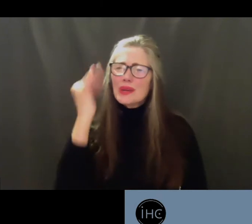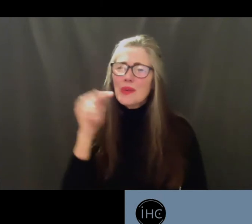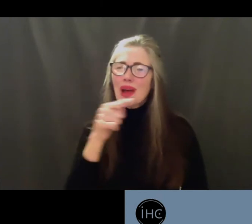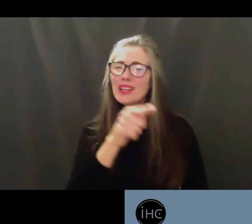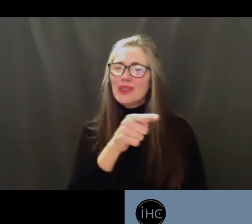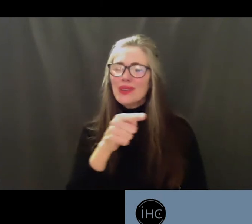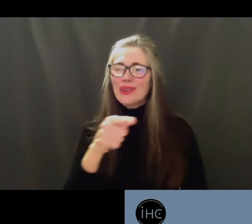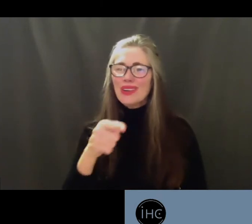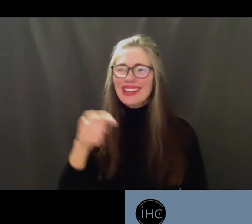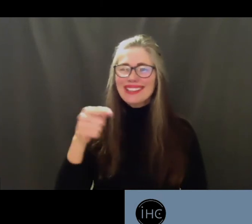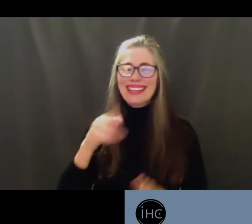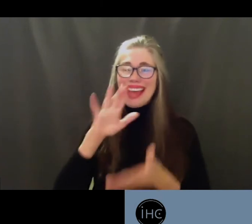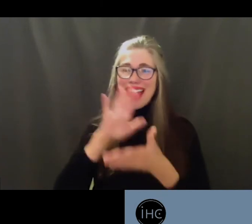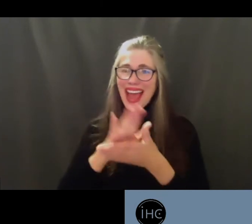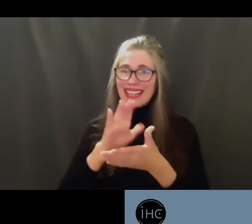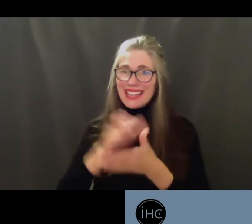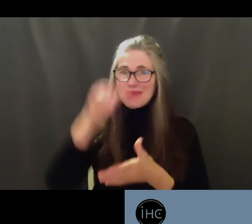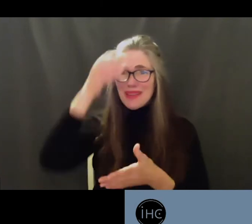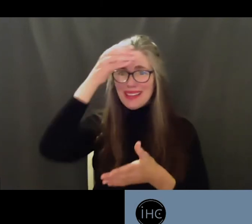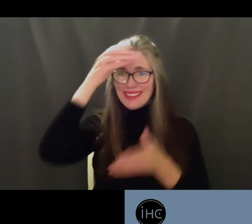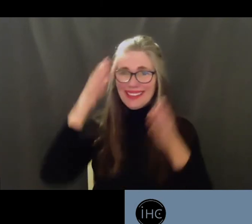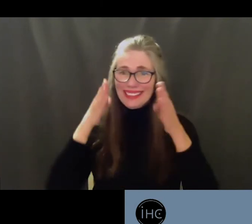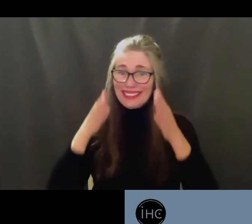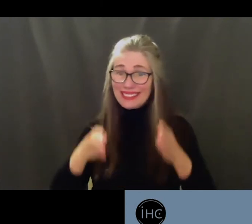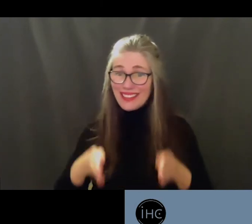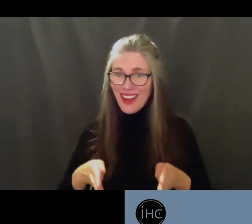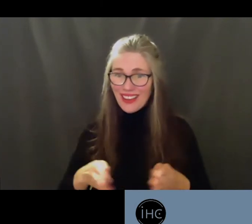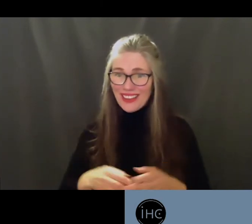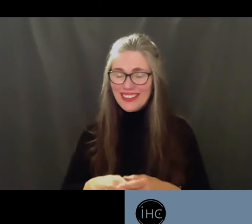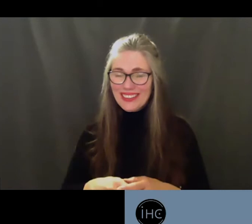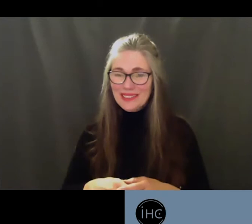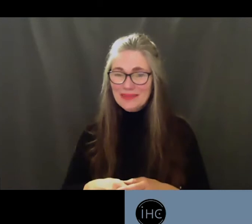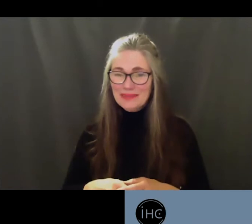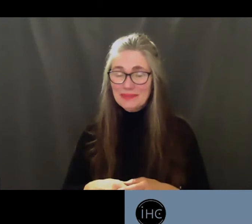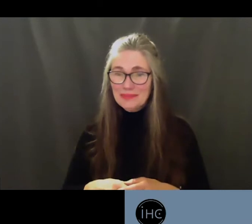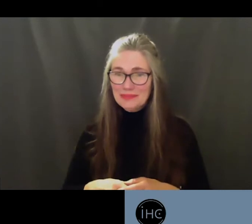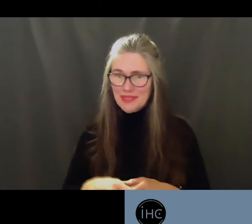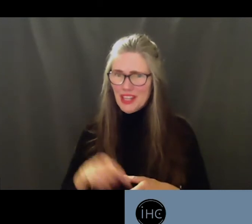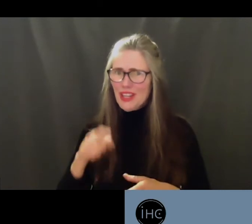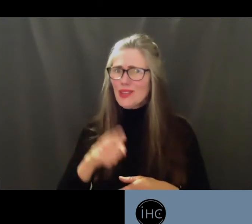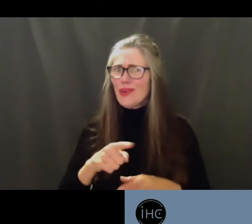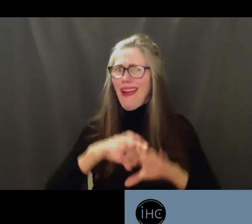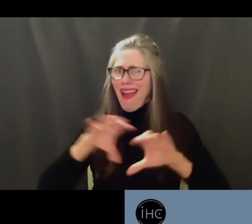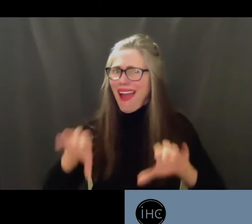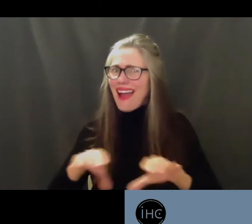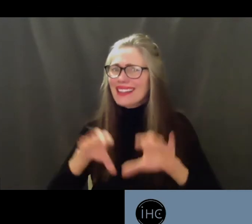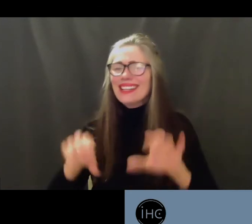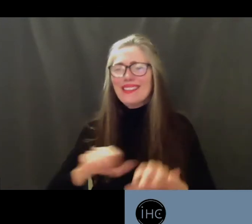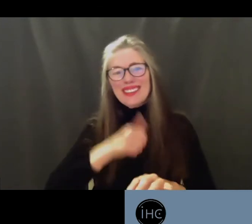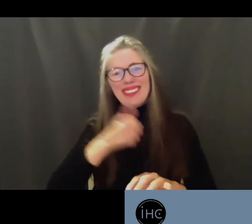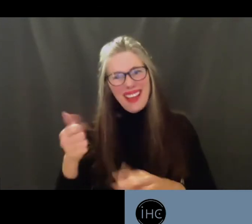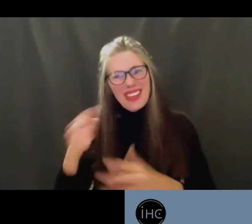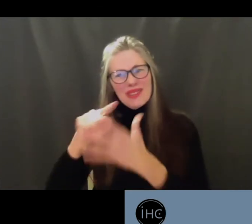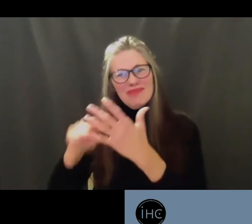a scholar, as an academic, though you are very conversant and active in